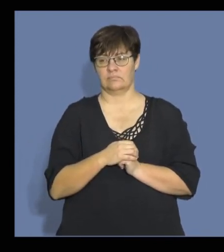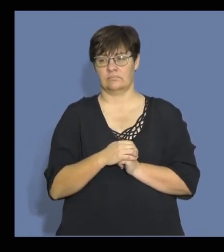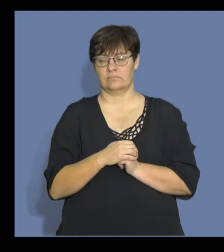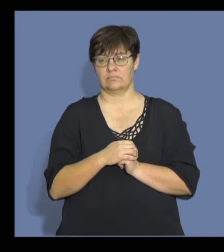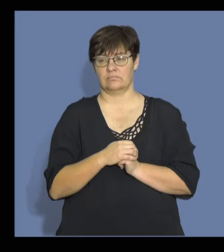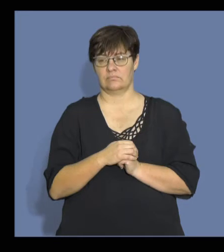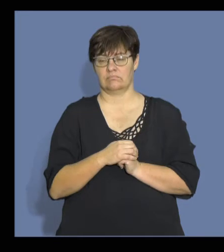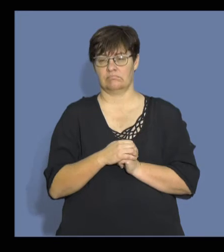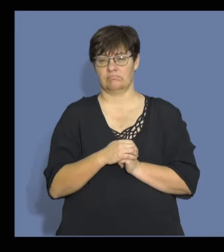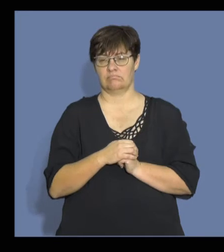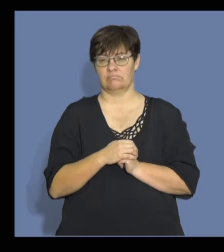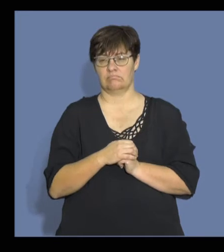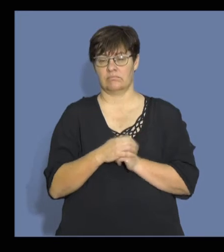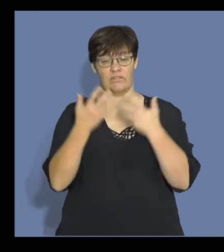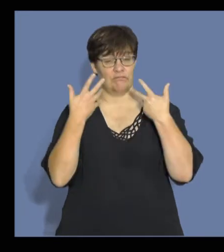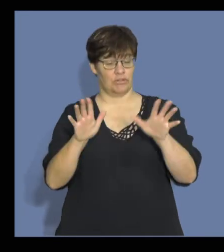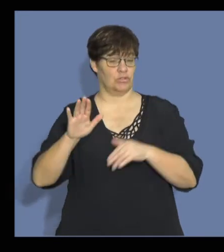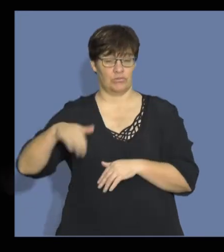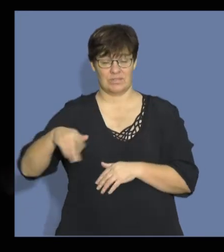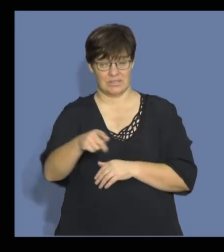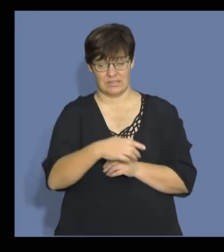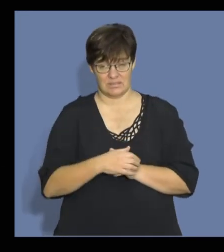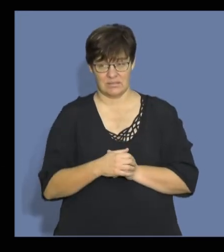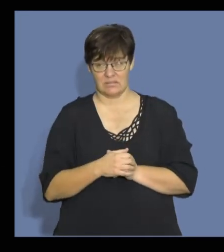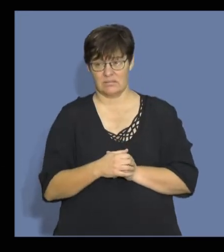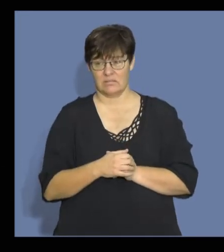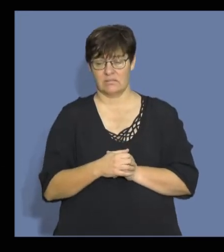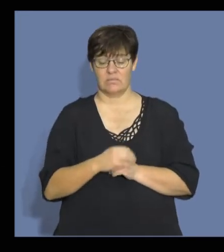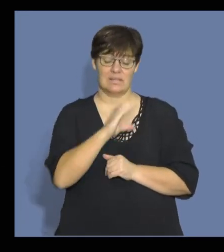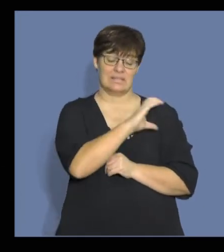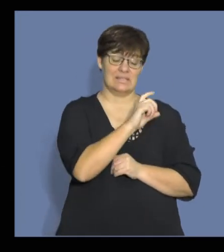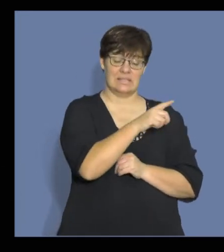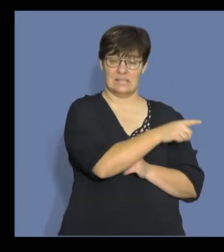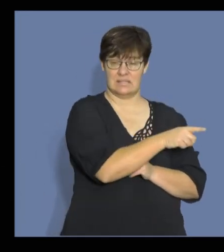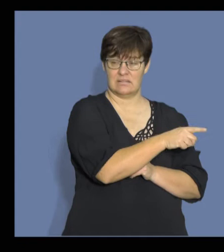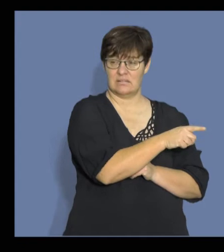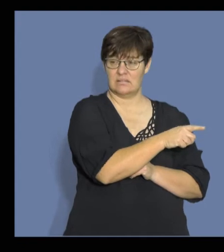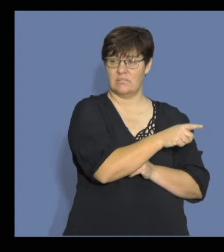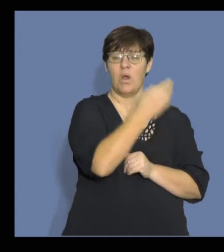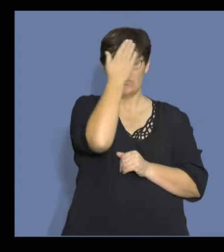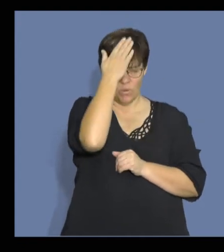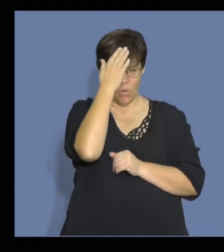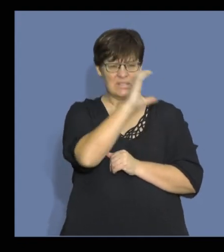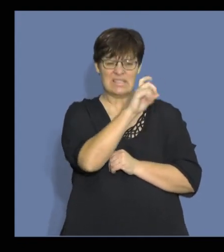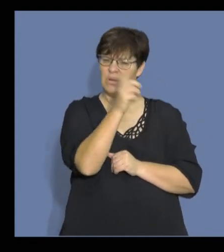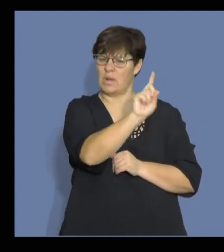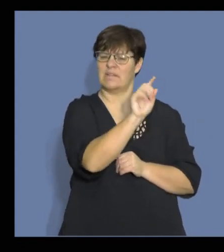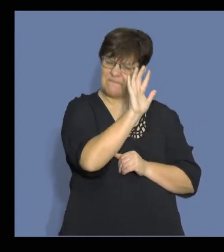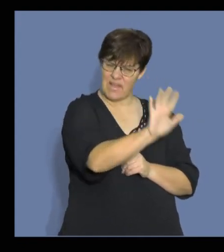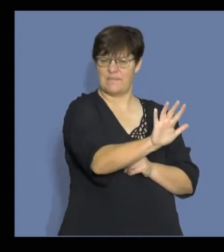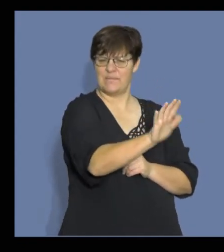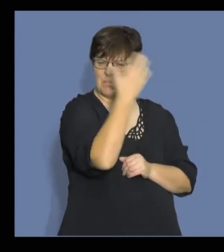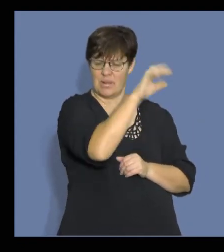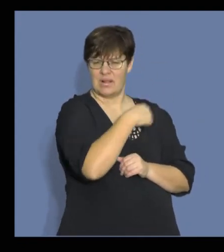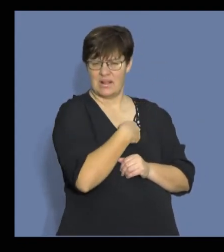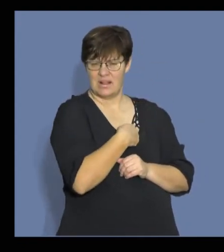And this is not complete because I've written here CD, but I know what the answer to CD